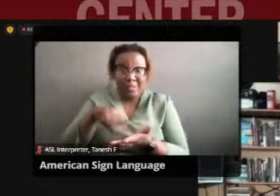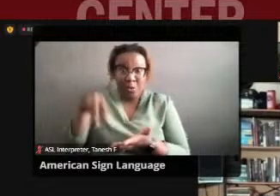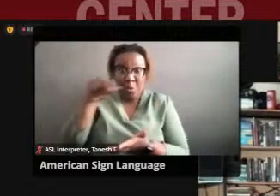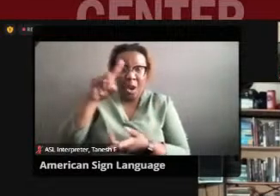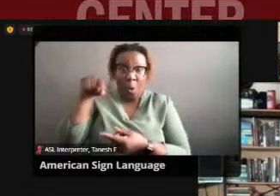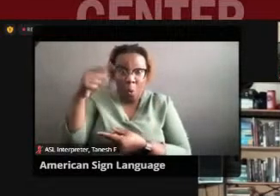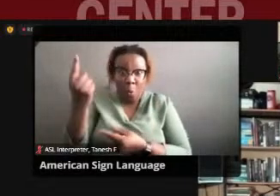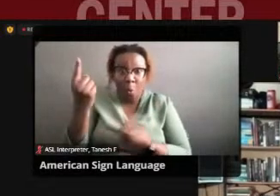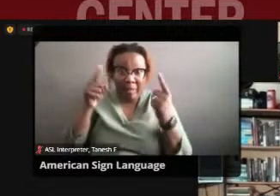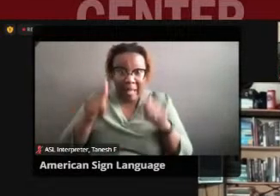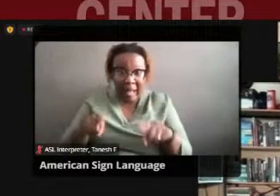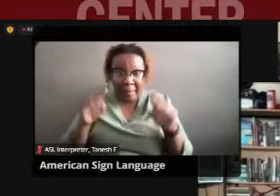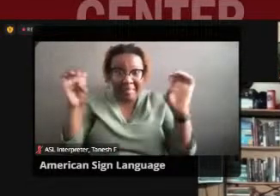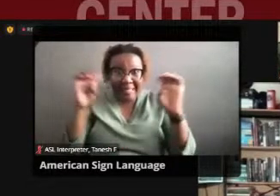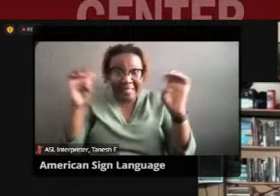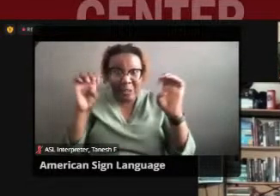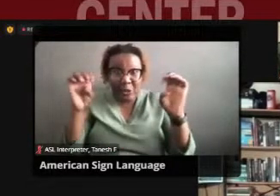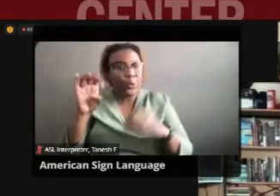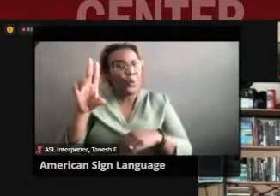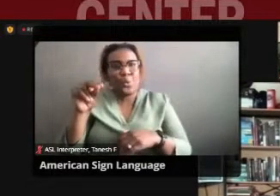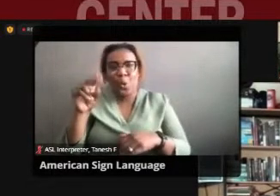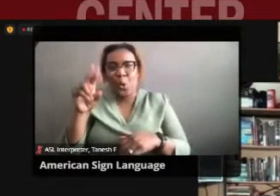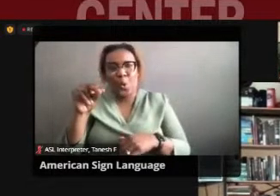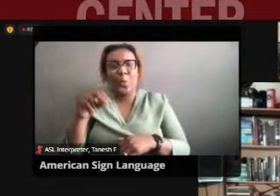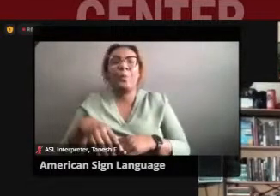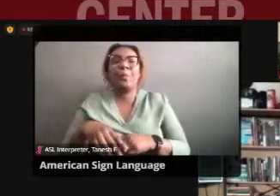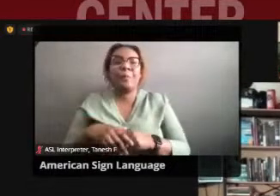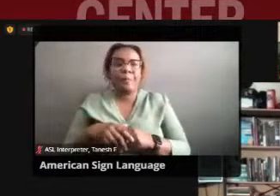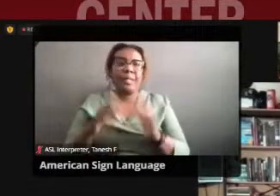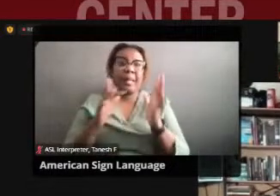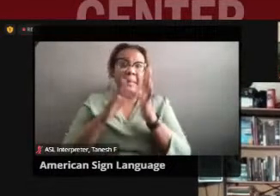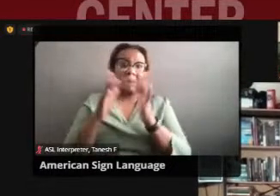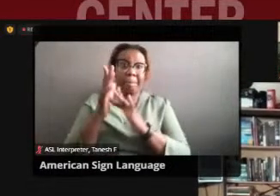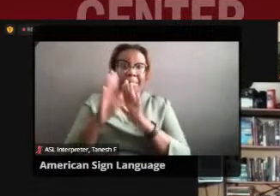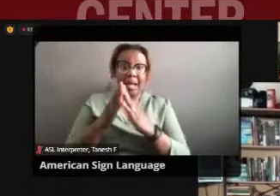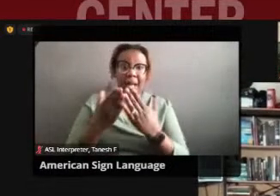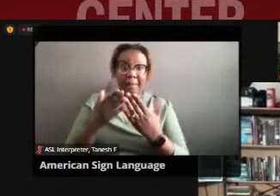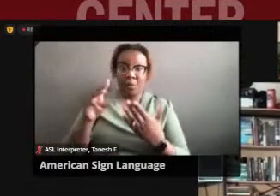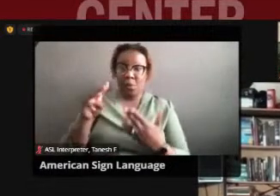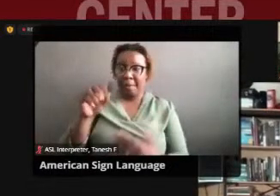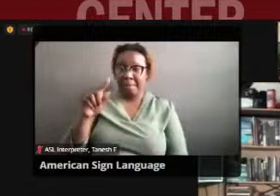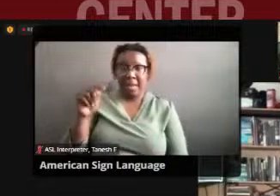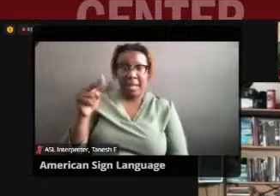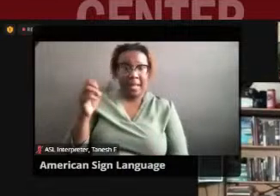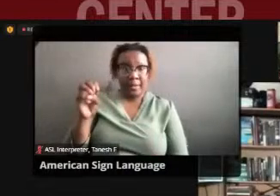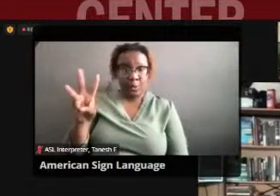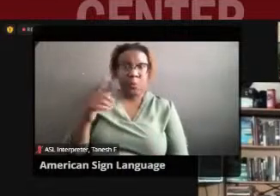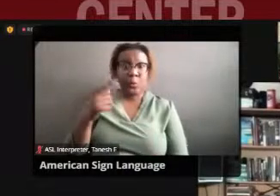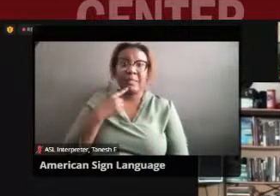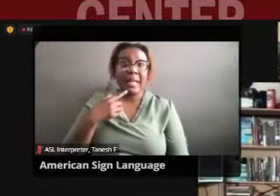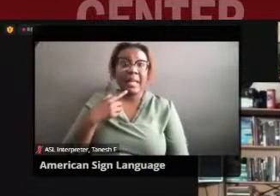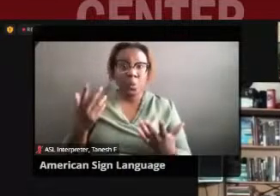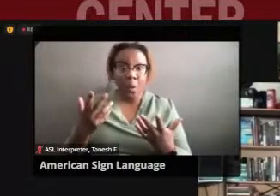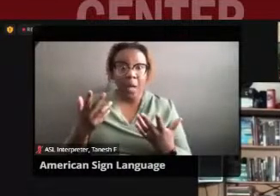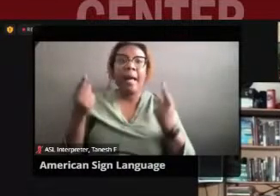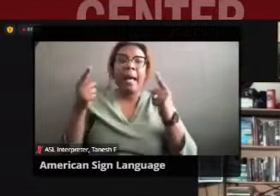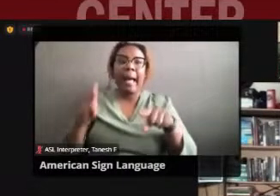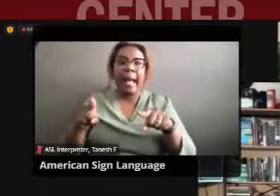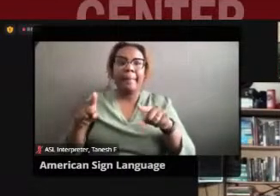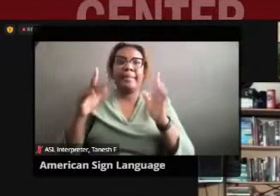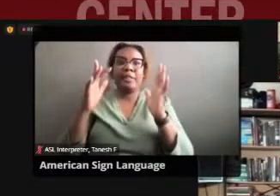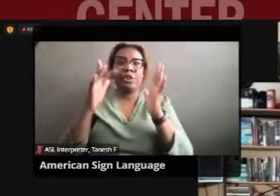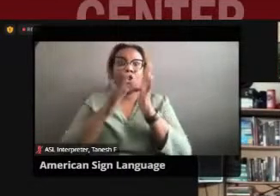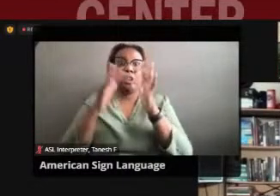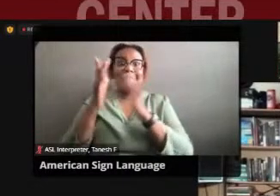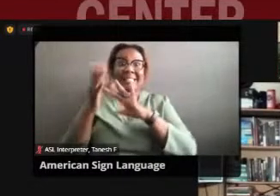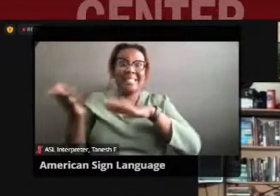Sunday. Matthew's gospel tells us that at the moment of Jesus's death upon the cross, the